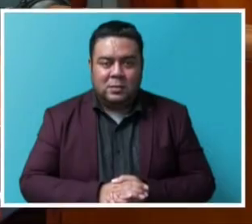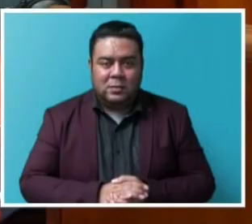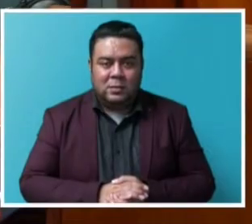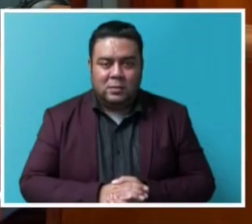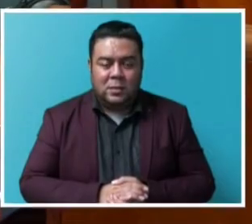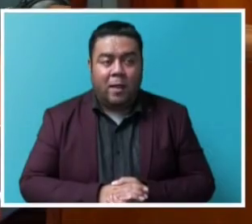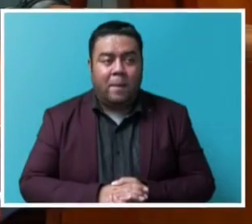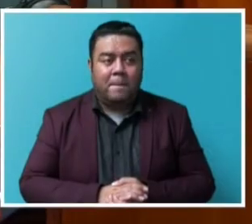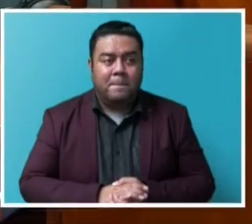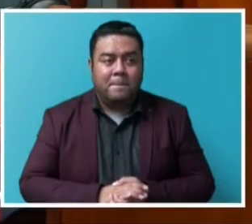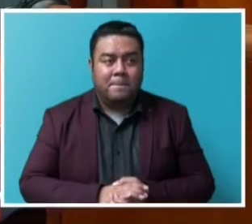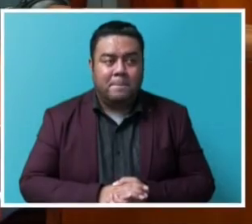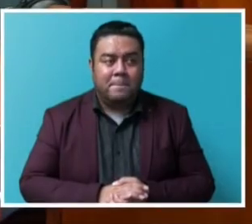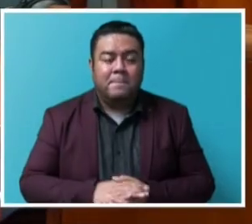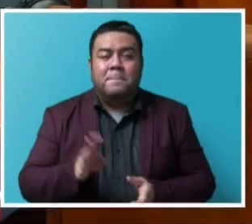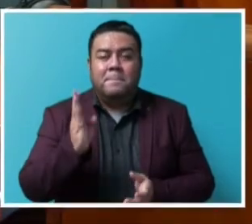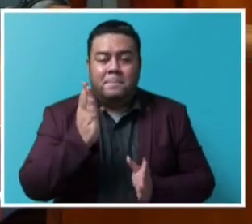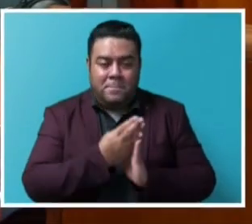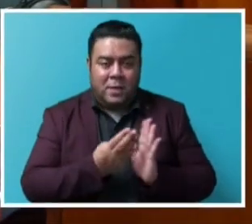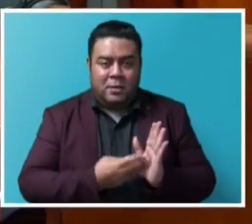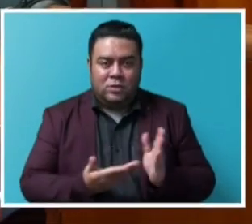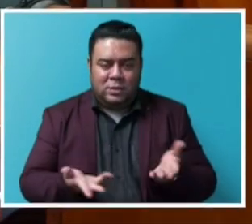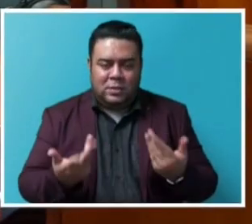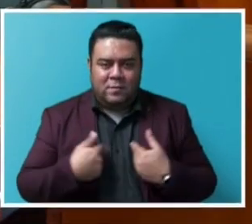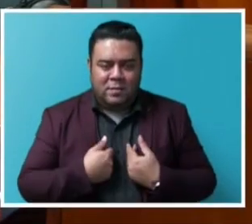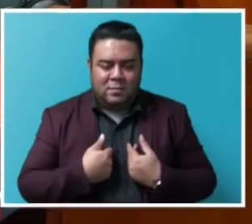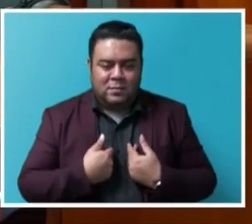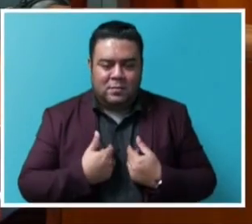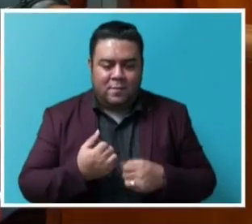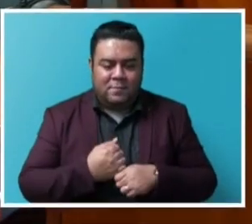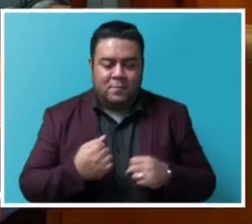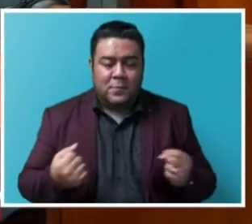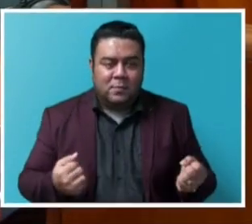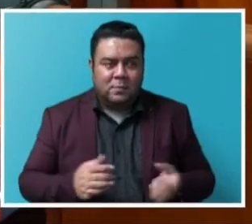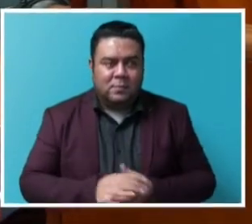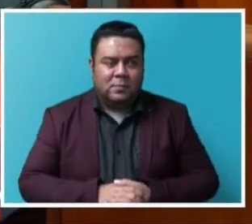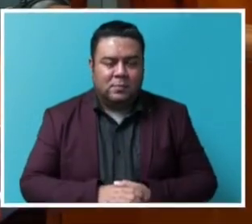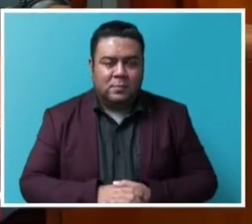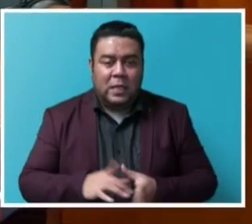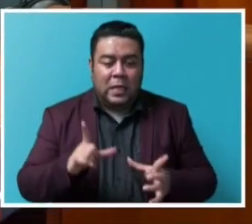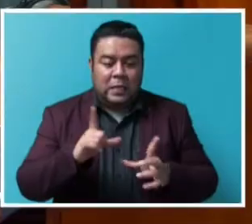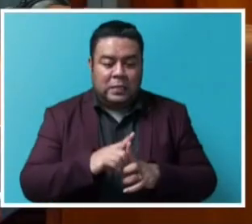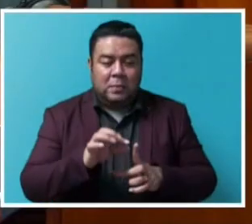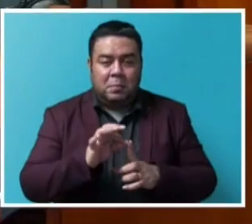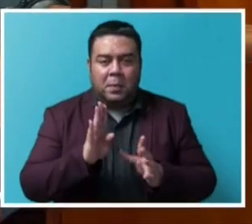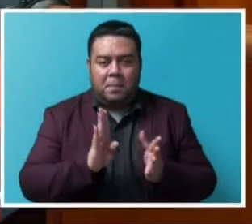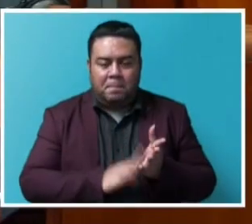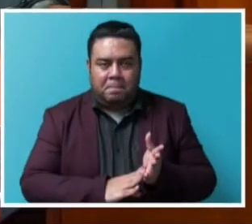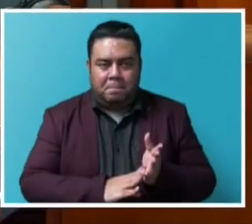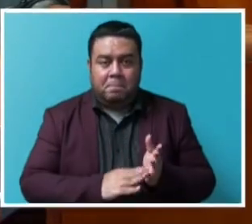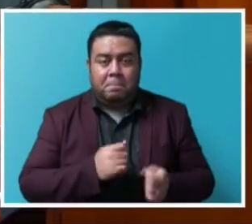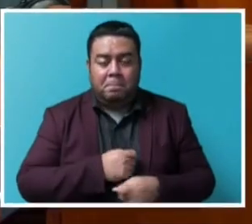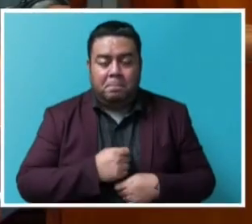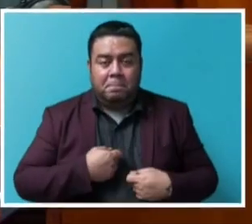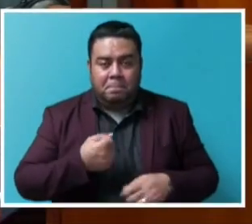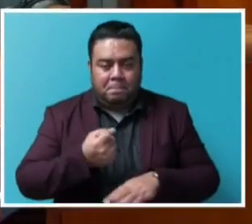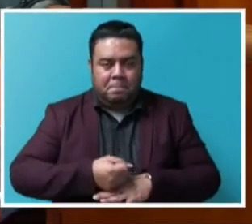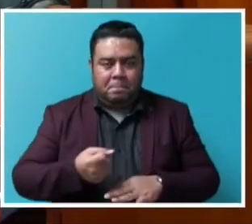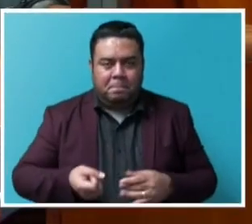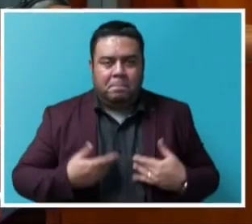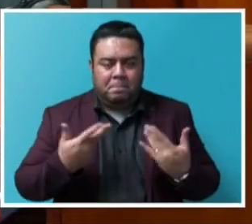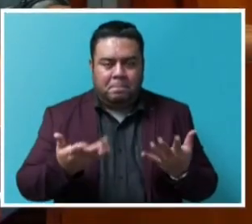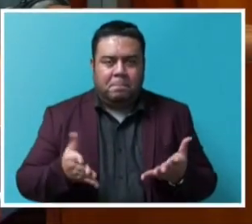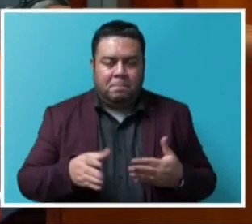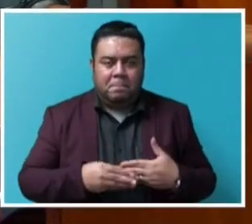The budget gives us the firepower. Thank you, DPM. Our government provides the leadership